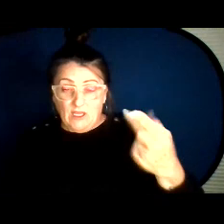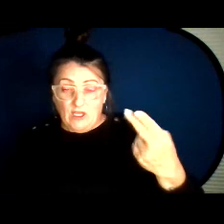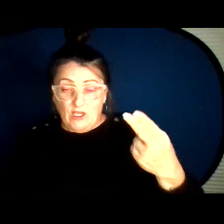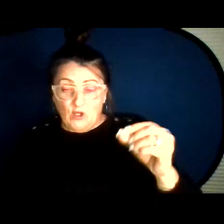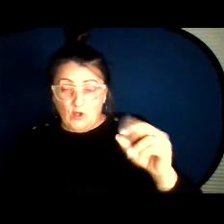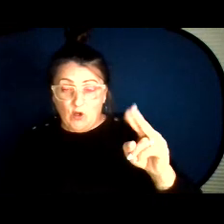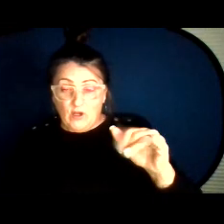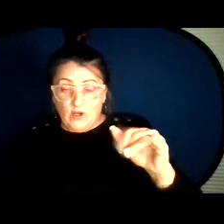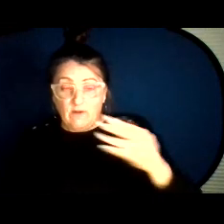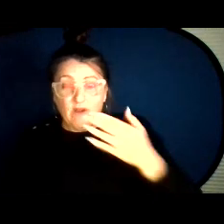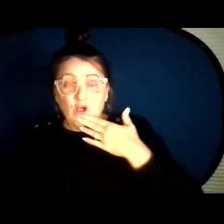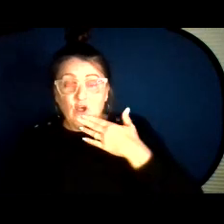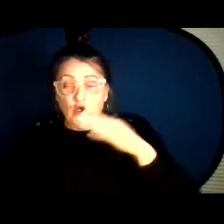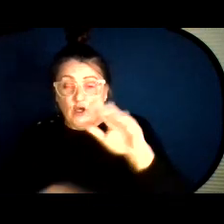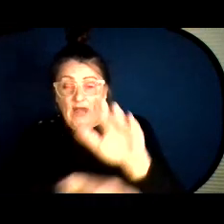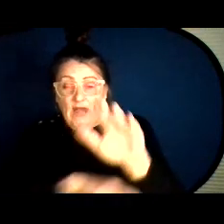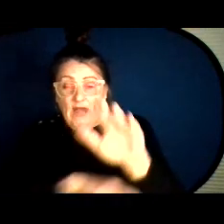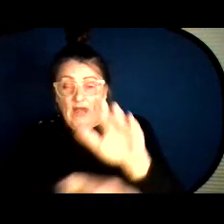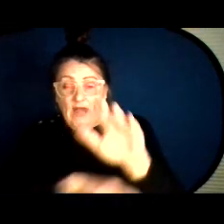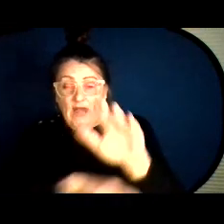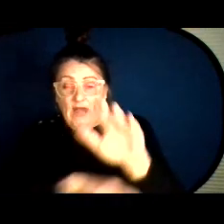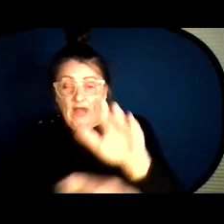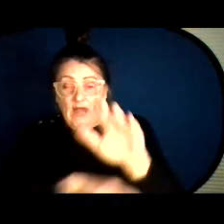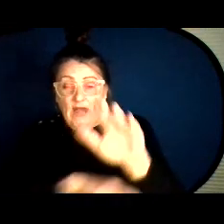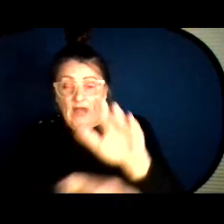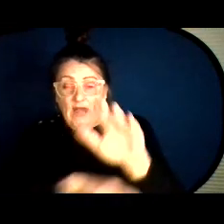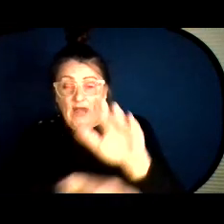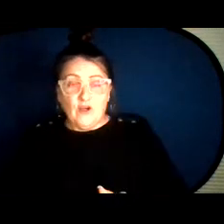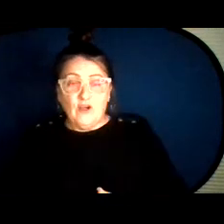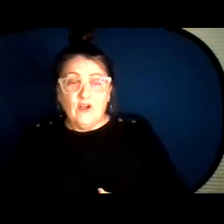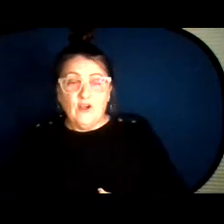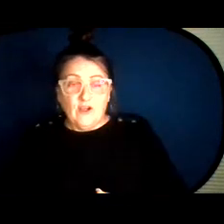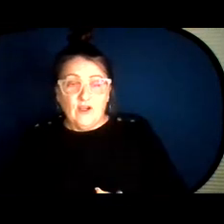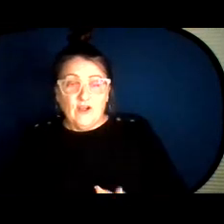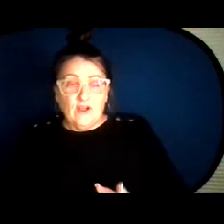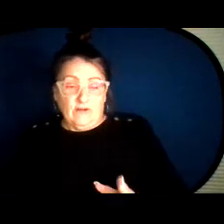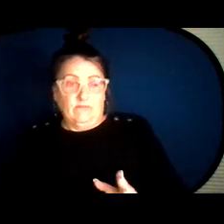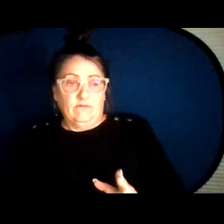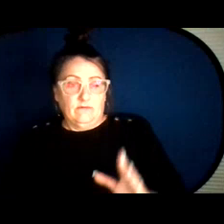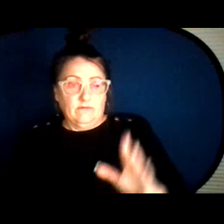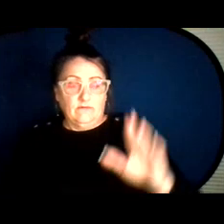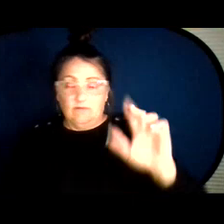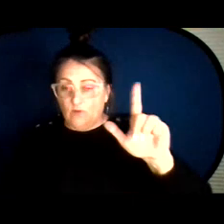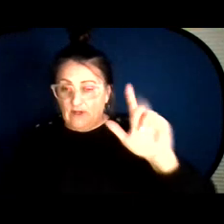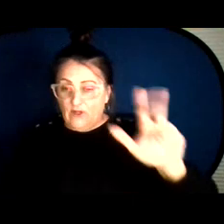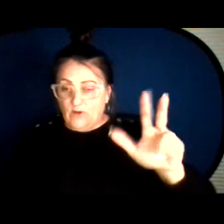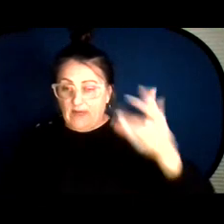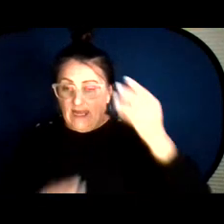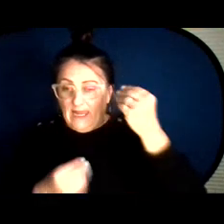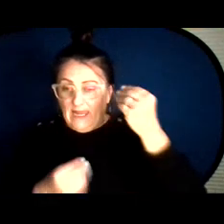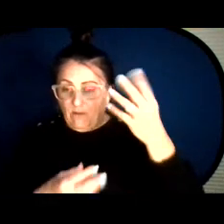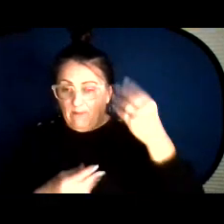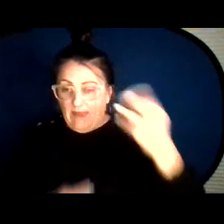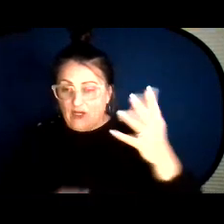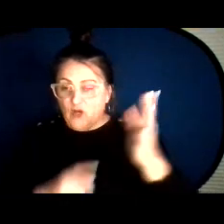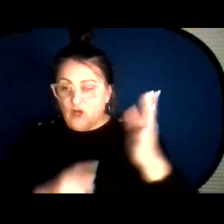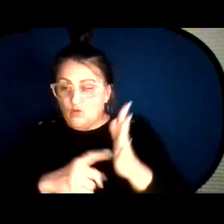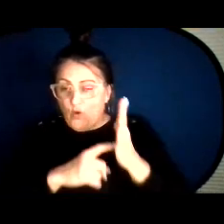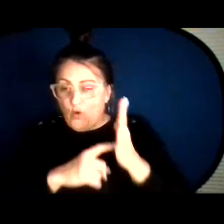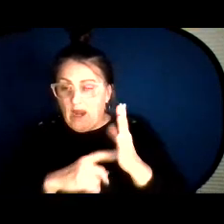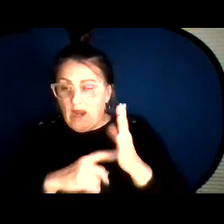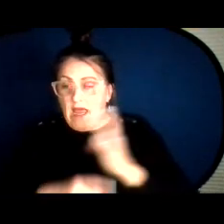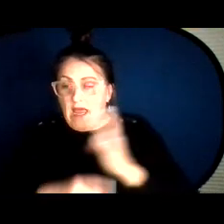Good afternoon, Commissioner. Tab 23 is an information item. As required by the Commission's resolution